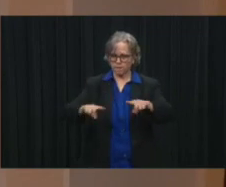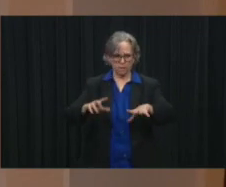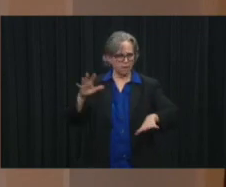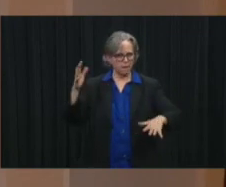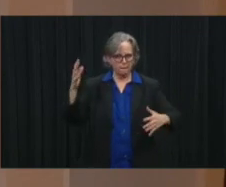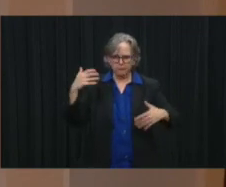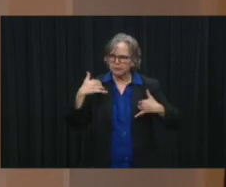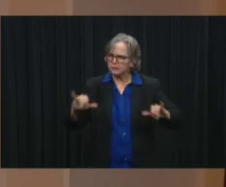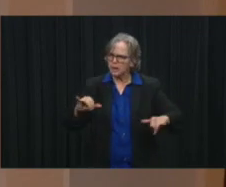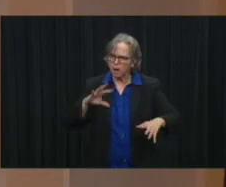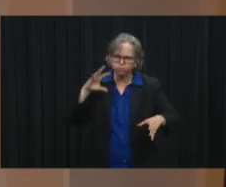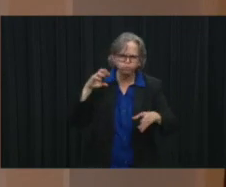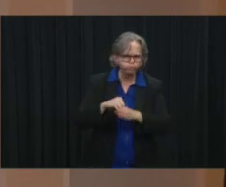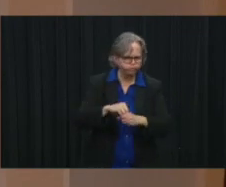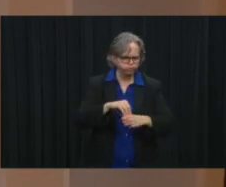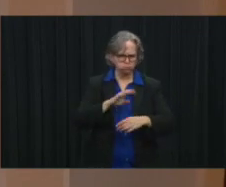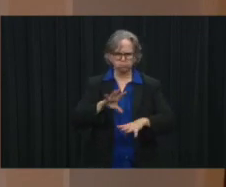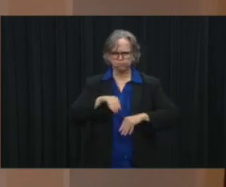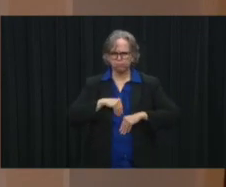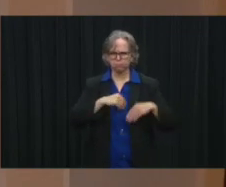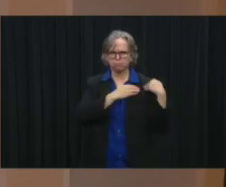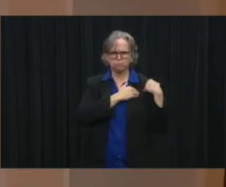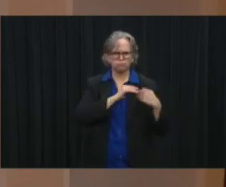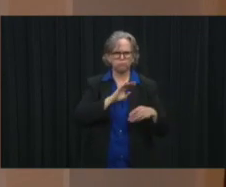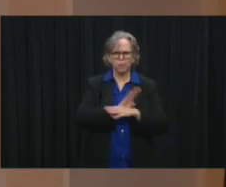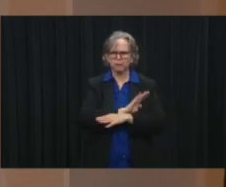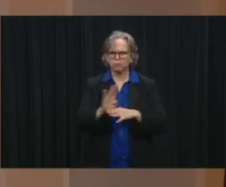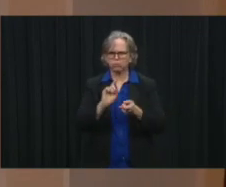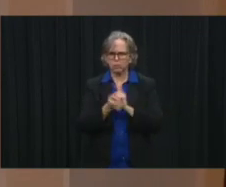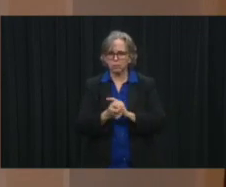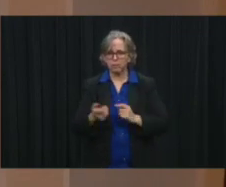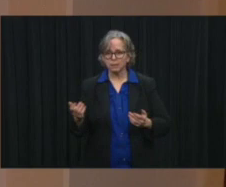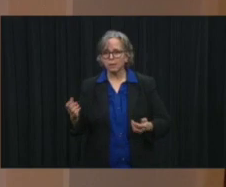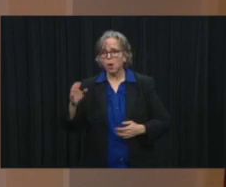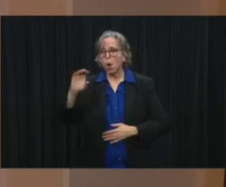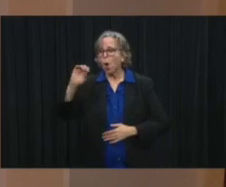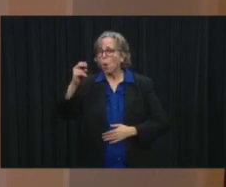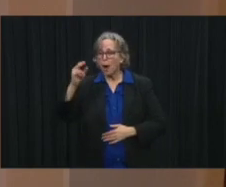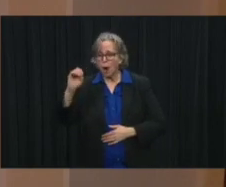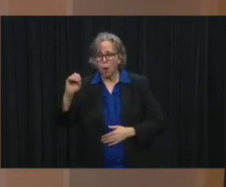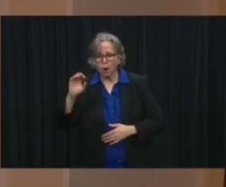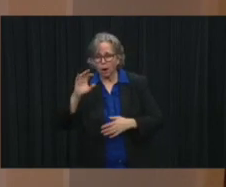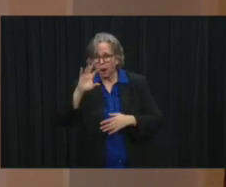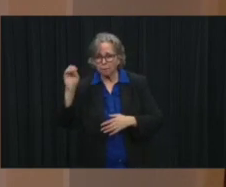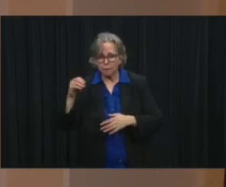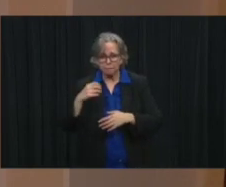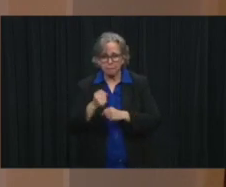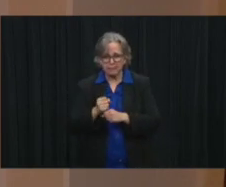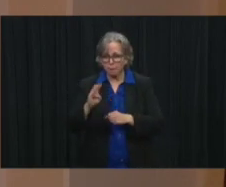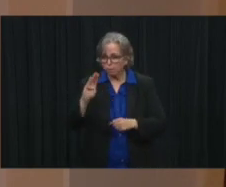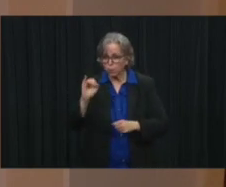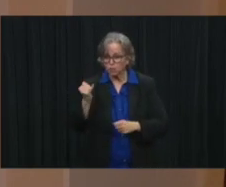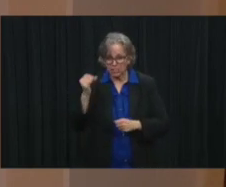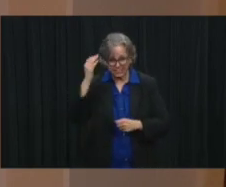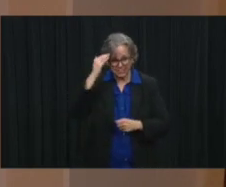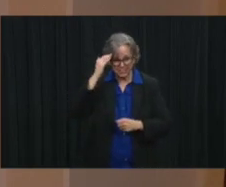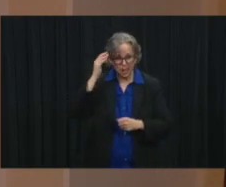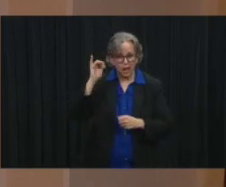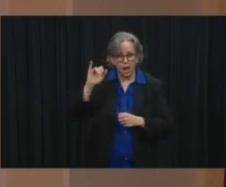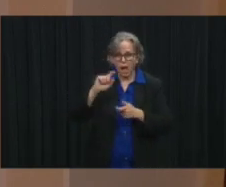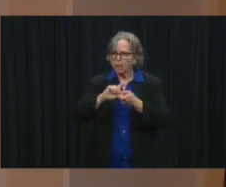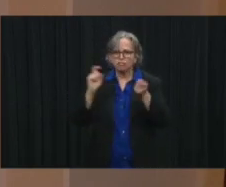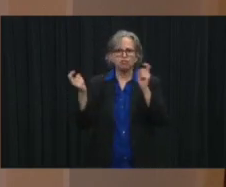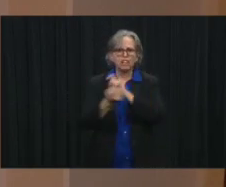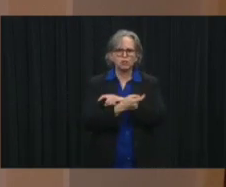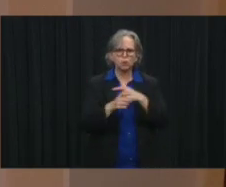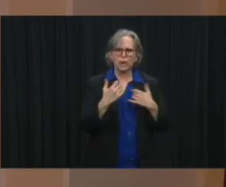have Ohio Denim Company, Zace brand, who's switching over to make supplies for medical masks.